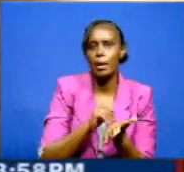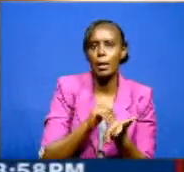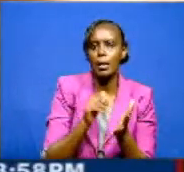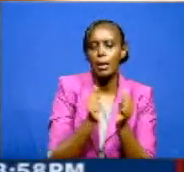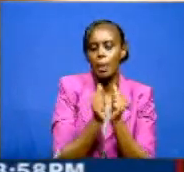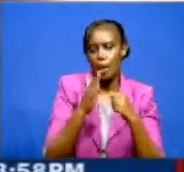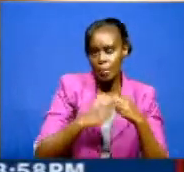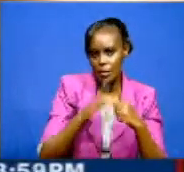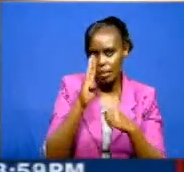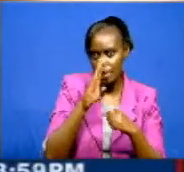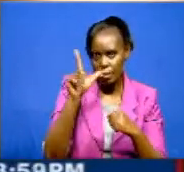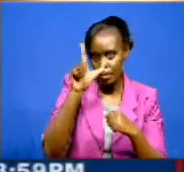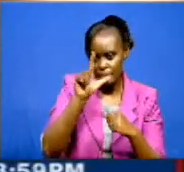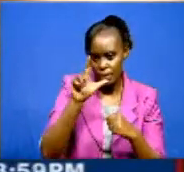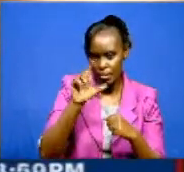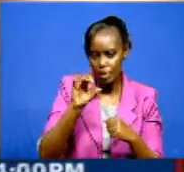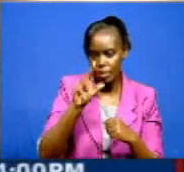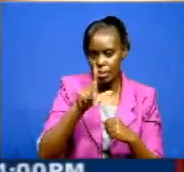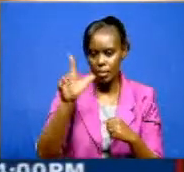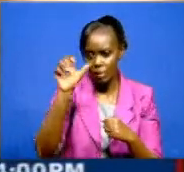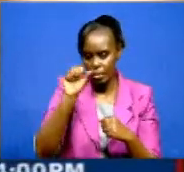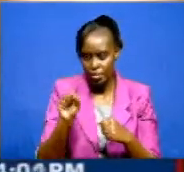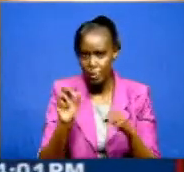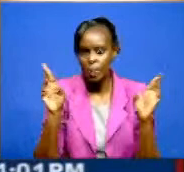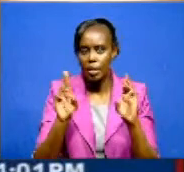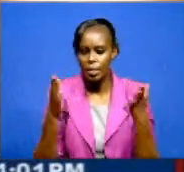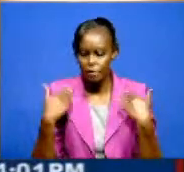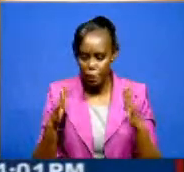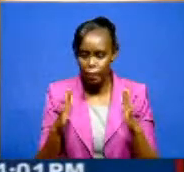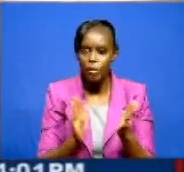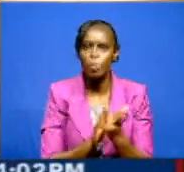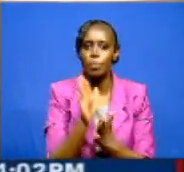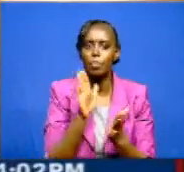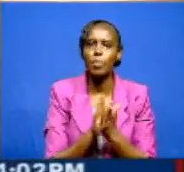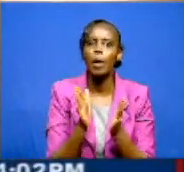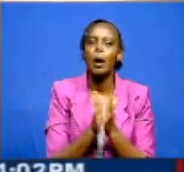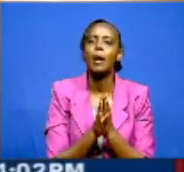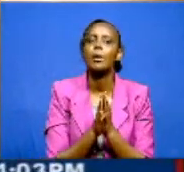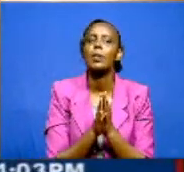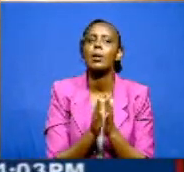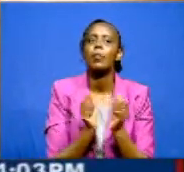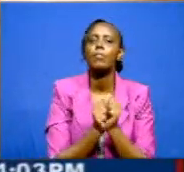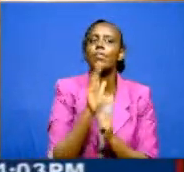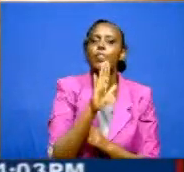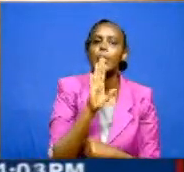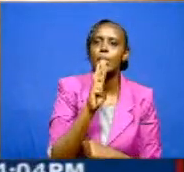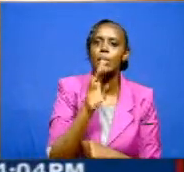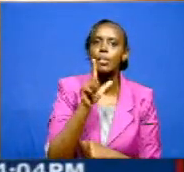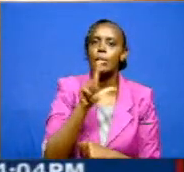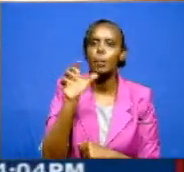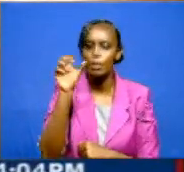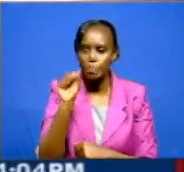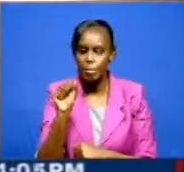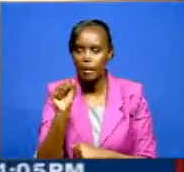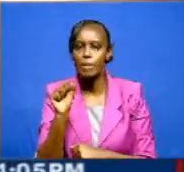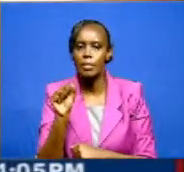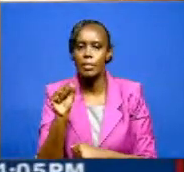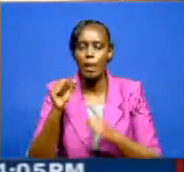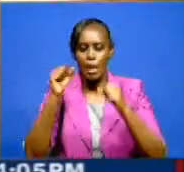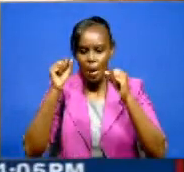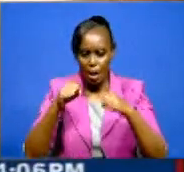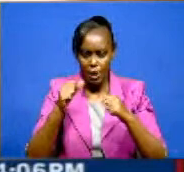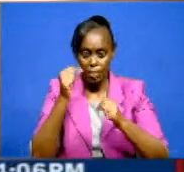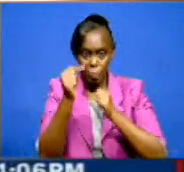of 19 bills have already been published, and a total of 15 bills are undergoing